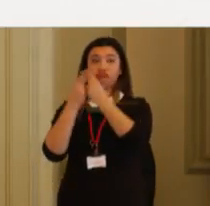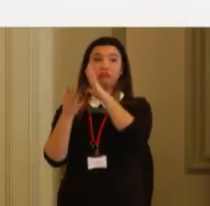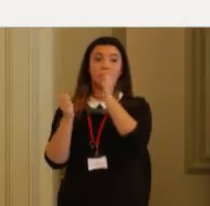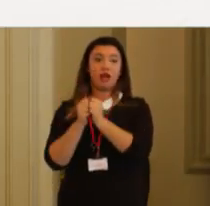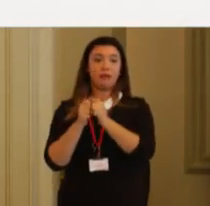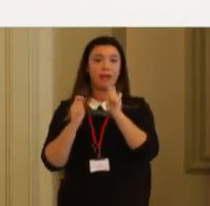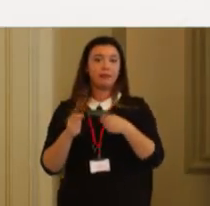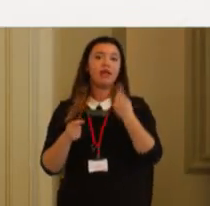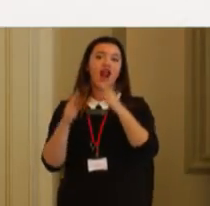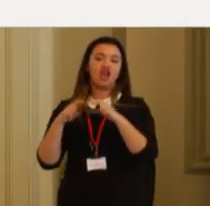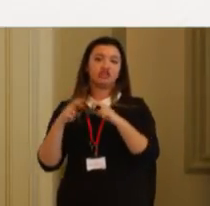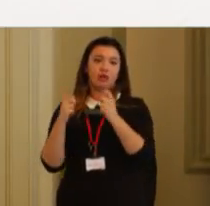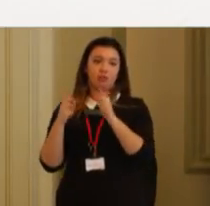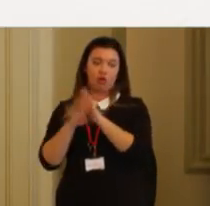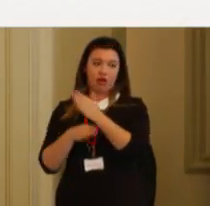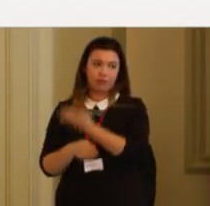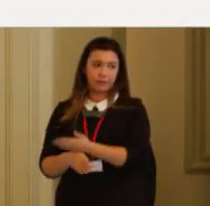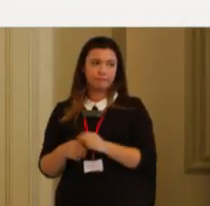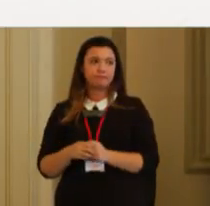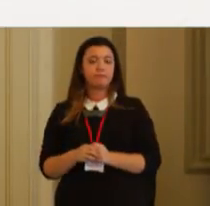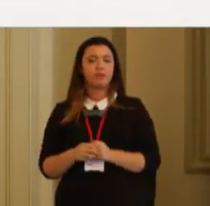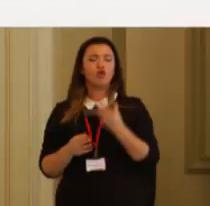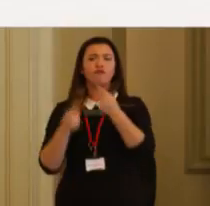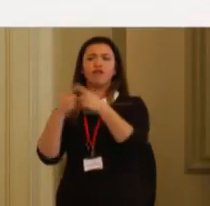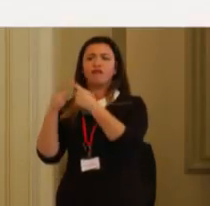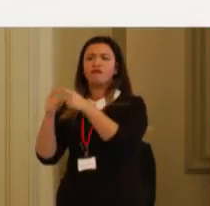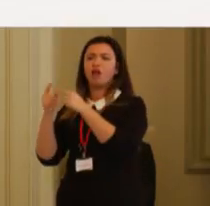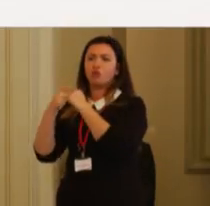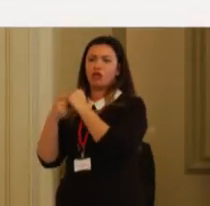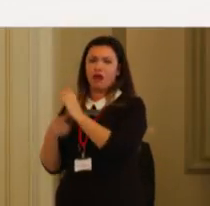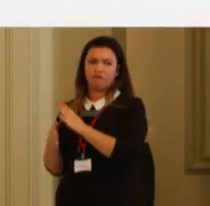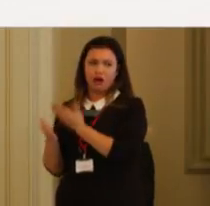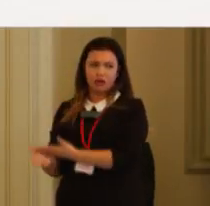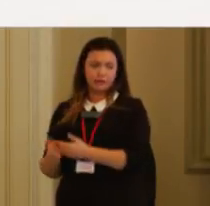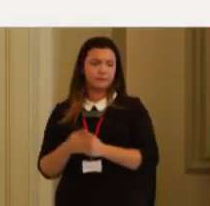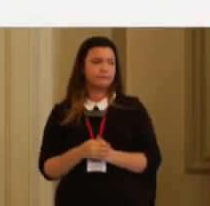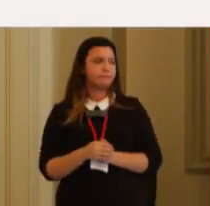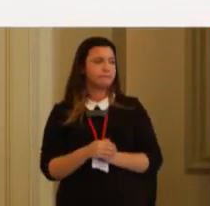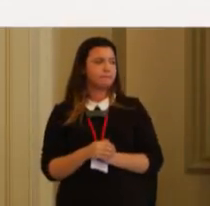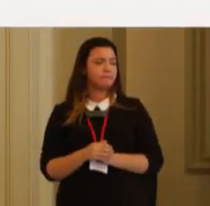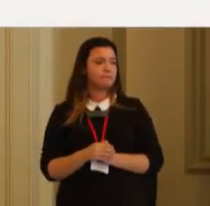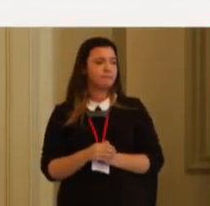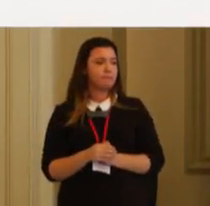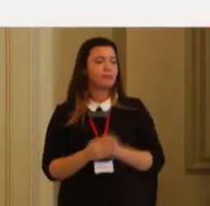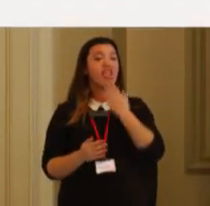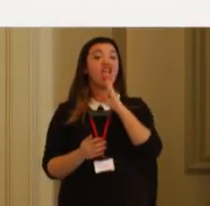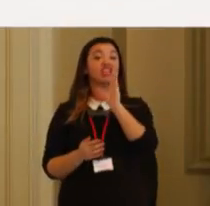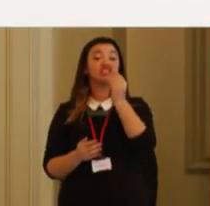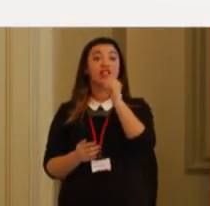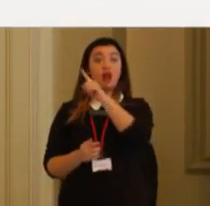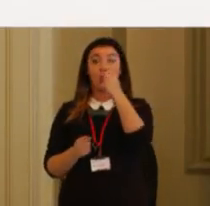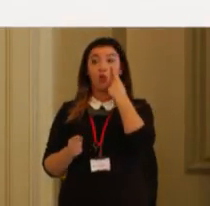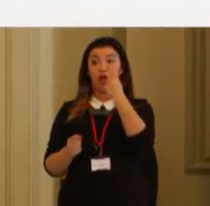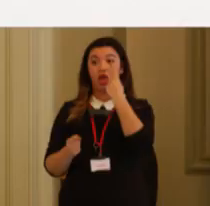international survey or series of research conducted by British Council across multiple